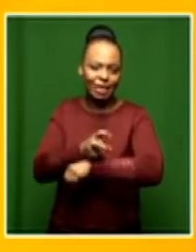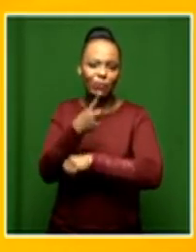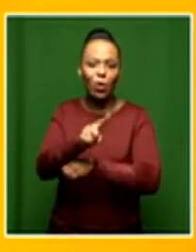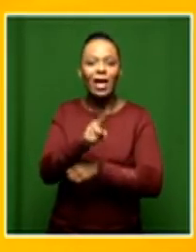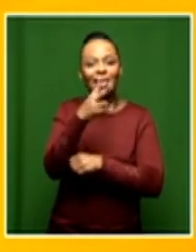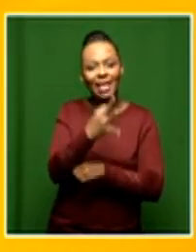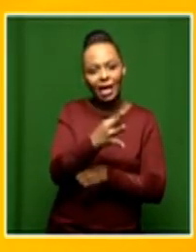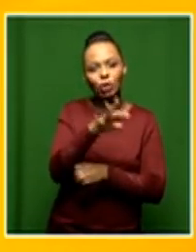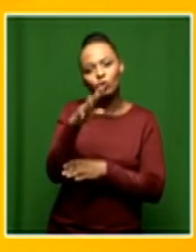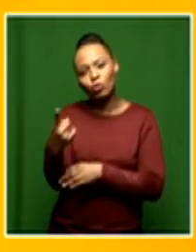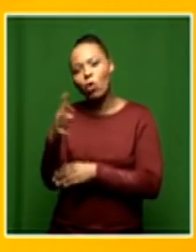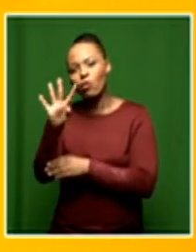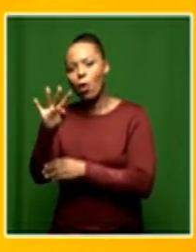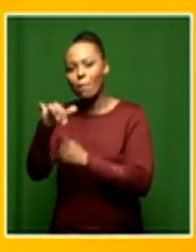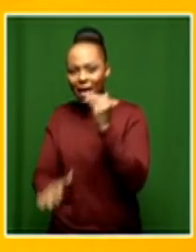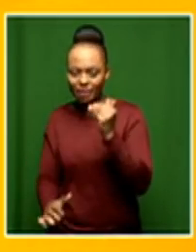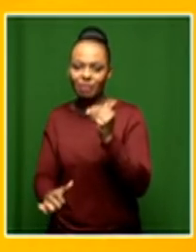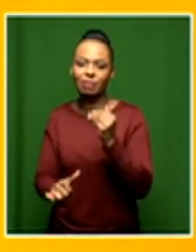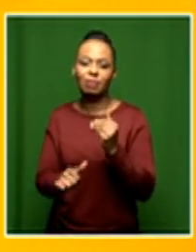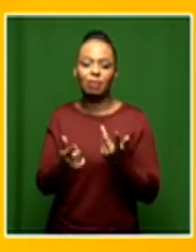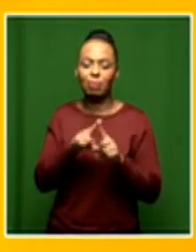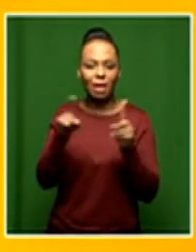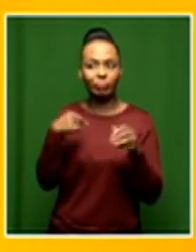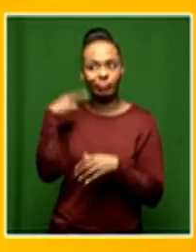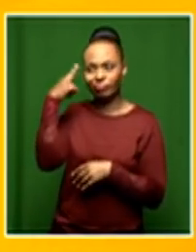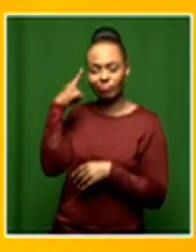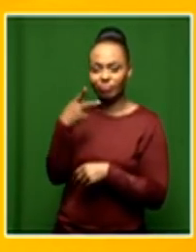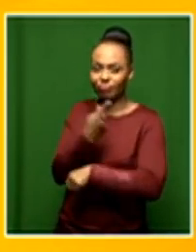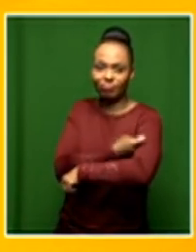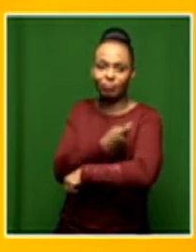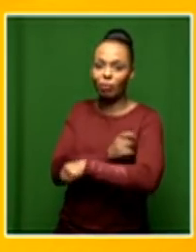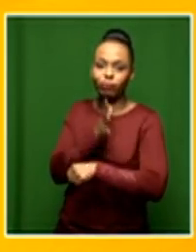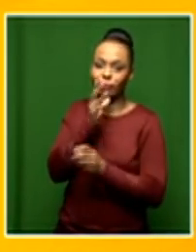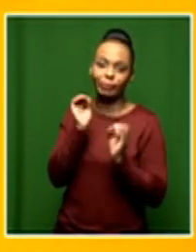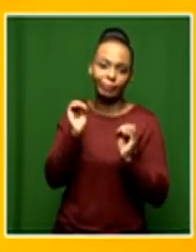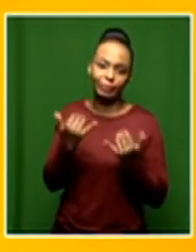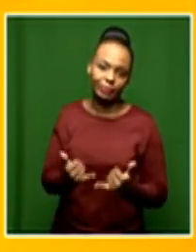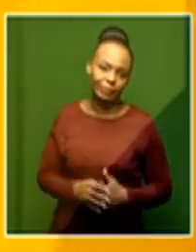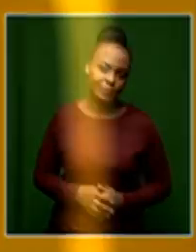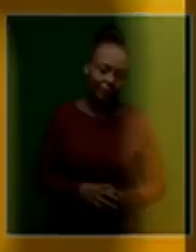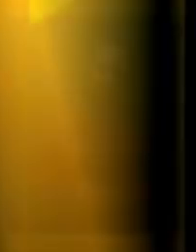3 to 4 months to even think about reaching herd immunity. We'll see you after this.